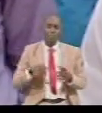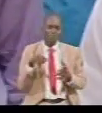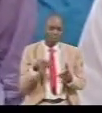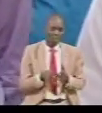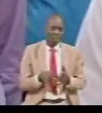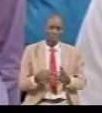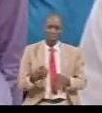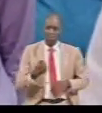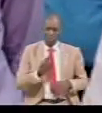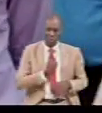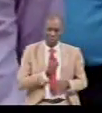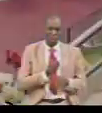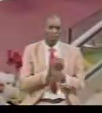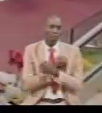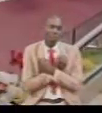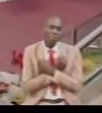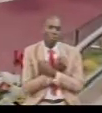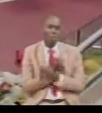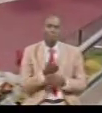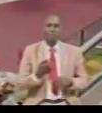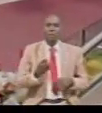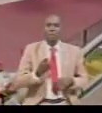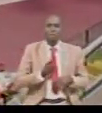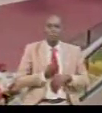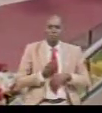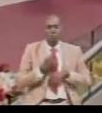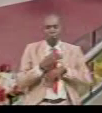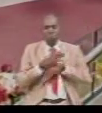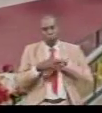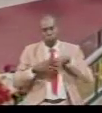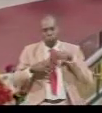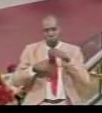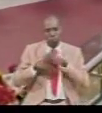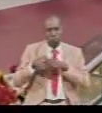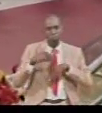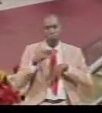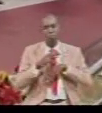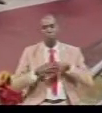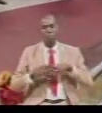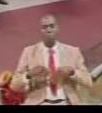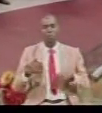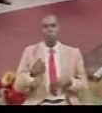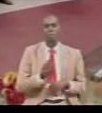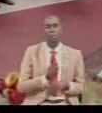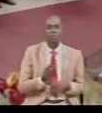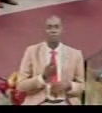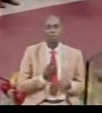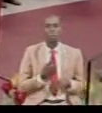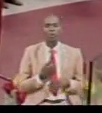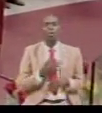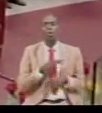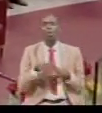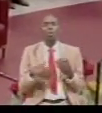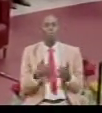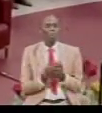self-love, self-pity, petting myself, all this must